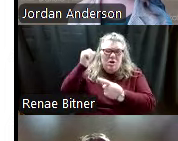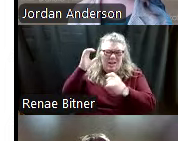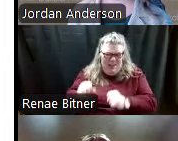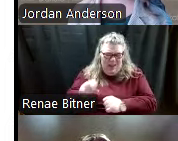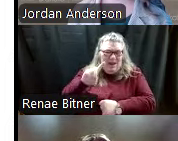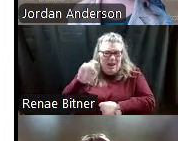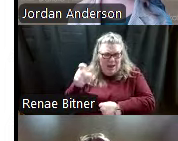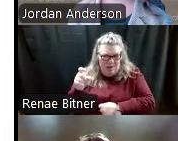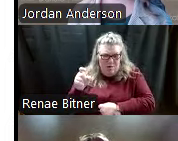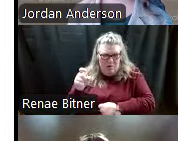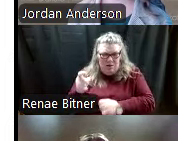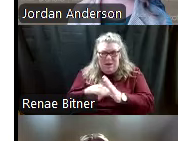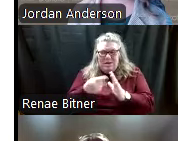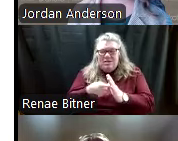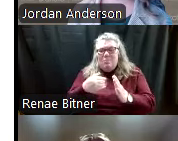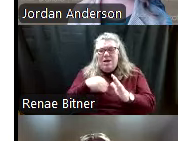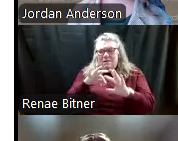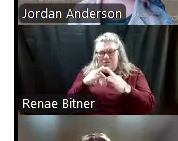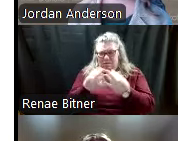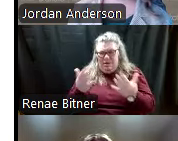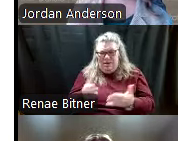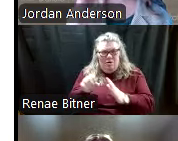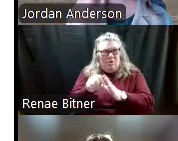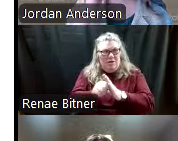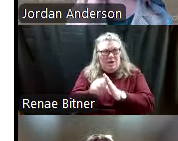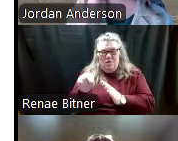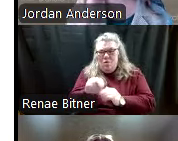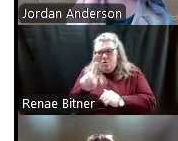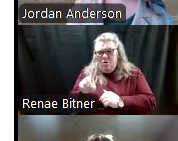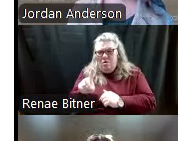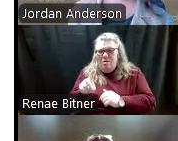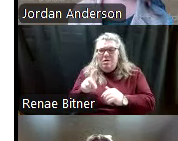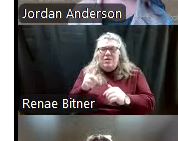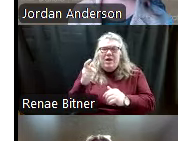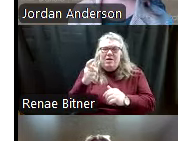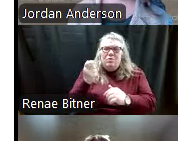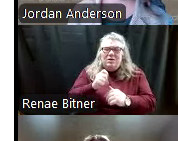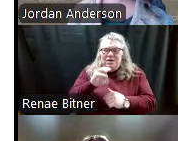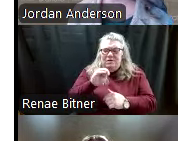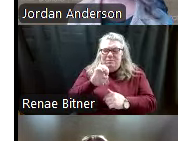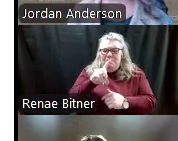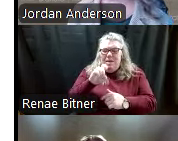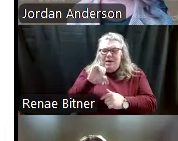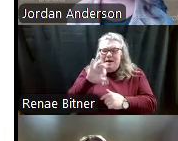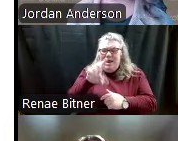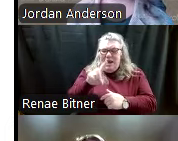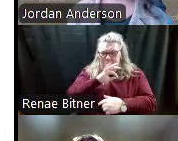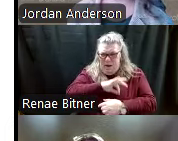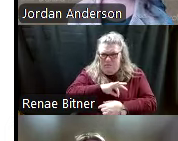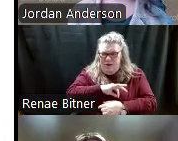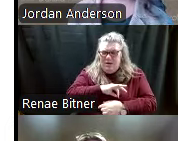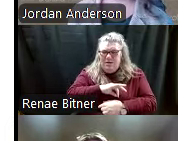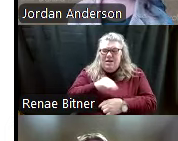diagnosis. Sometimes we have families here in the state of North Dakota that are on Medicaid, and they're sent